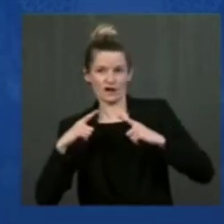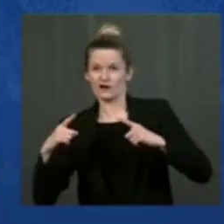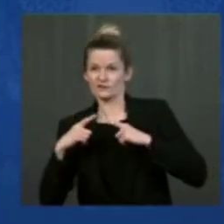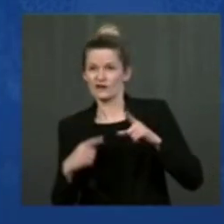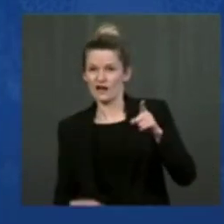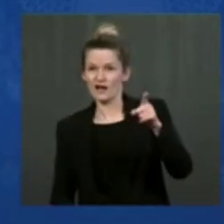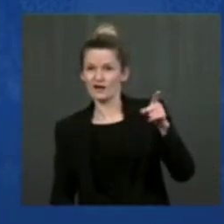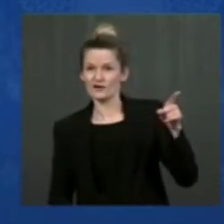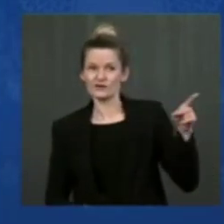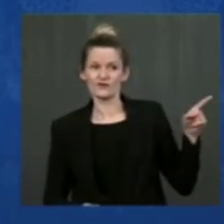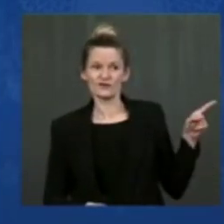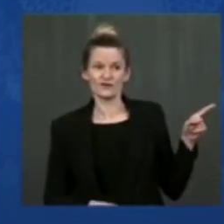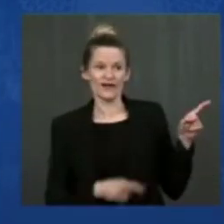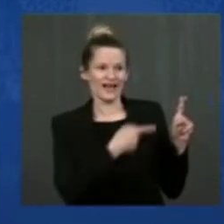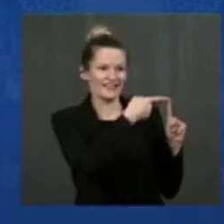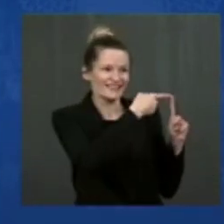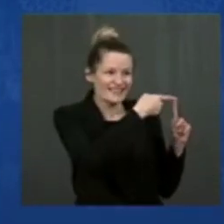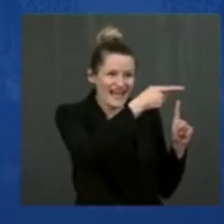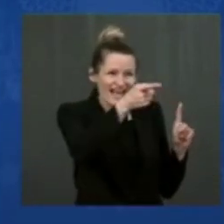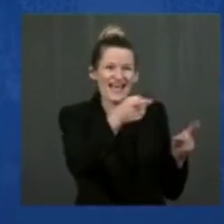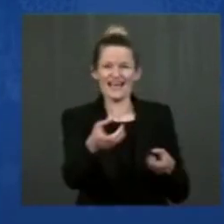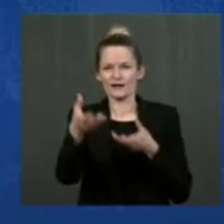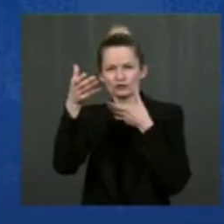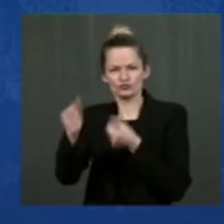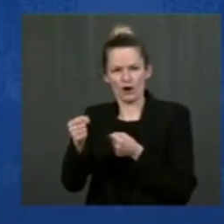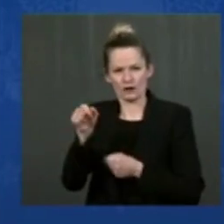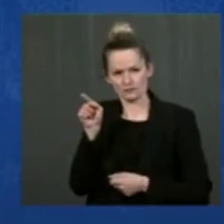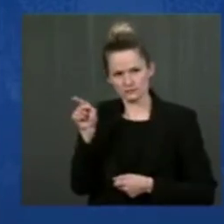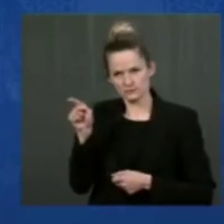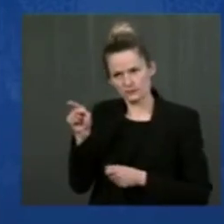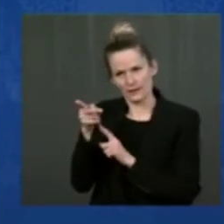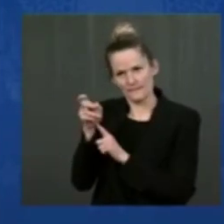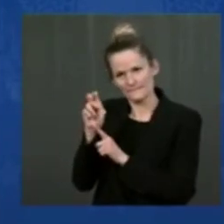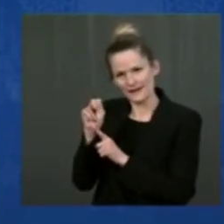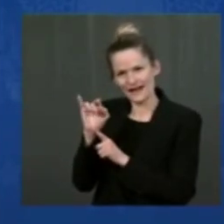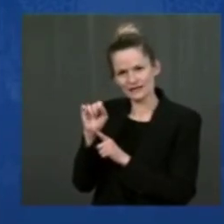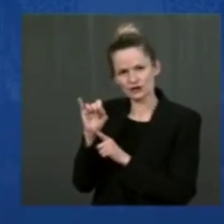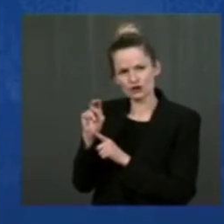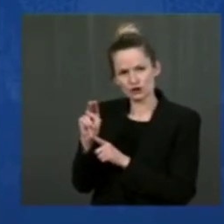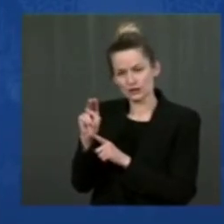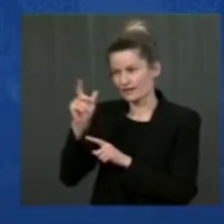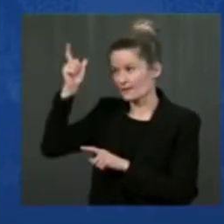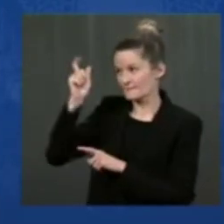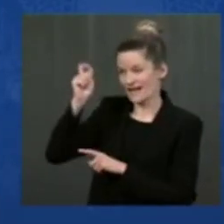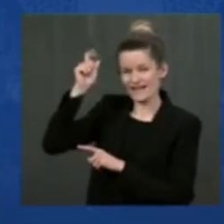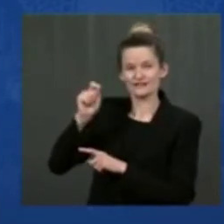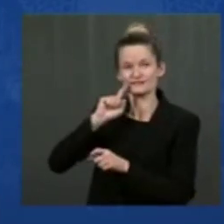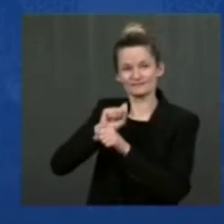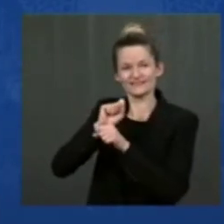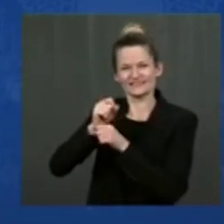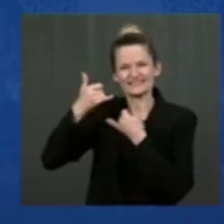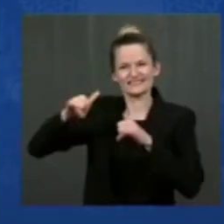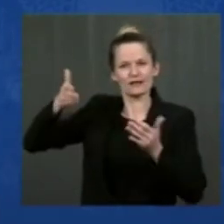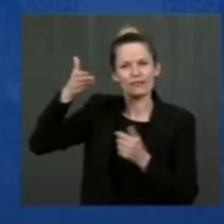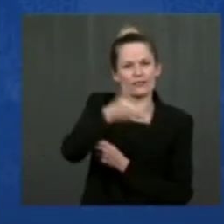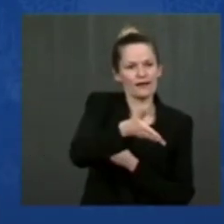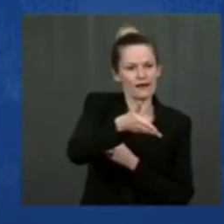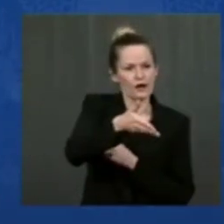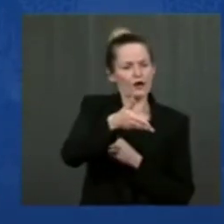they can trust that the pensions they work for and sacrifice to secure will be there for them.